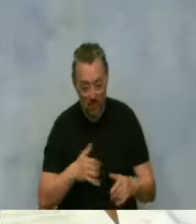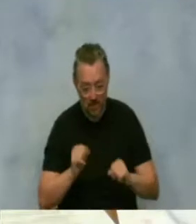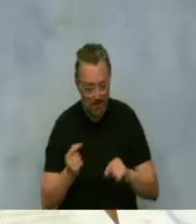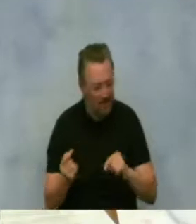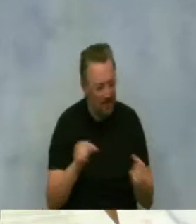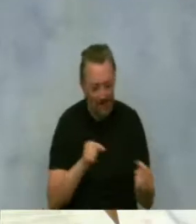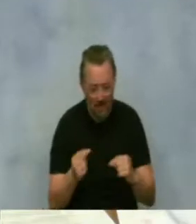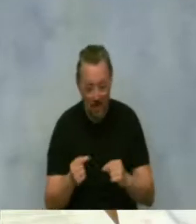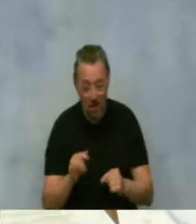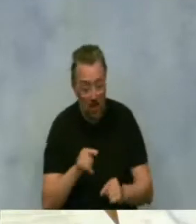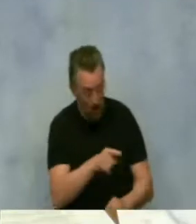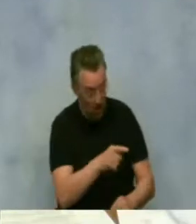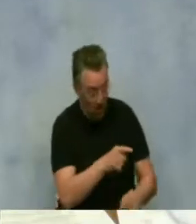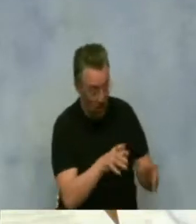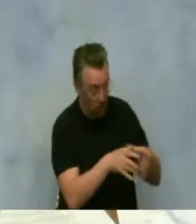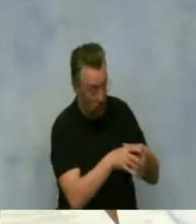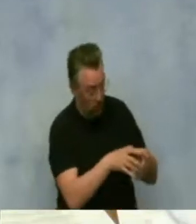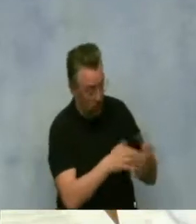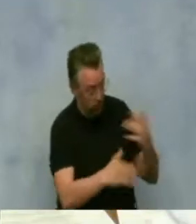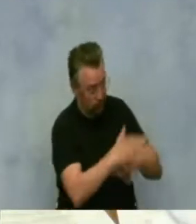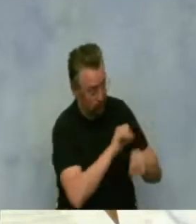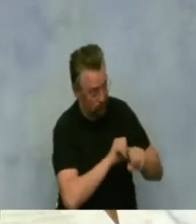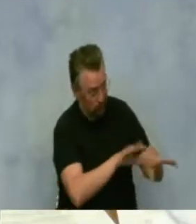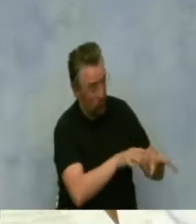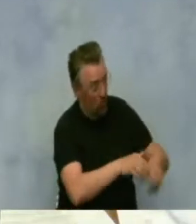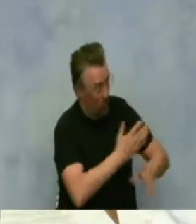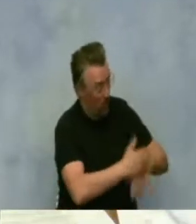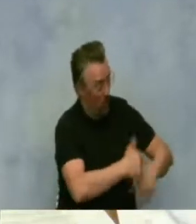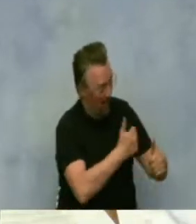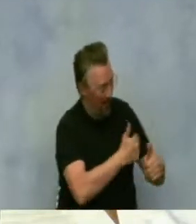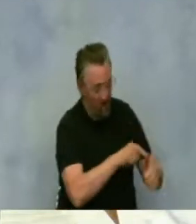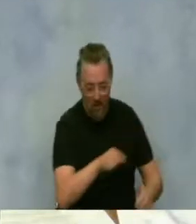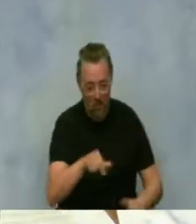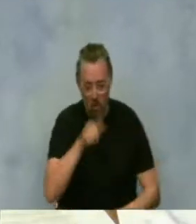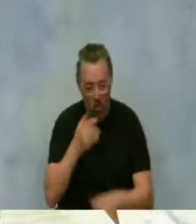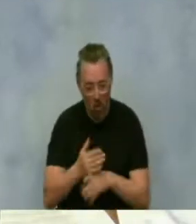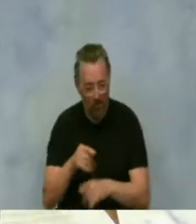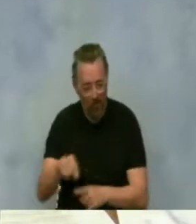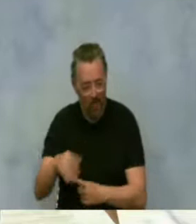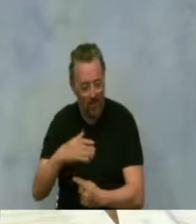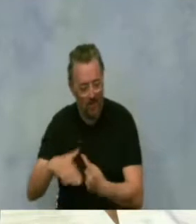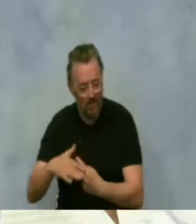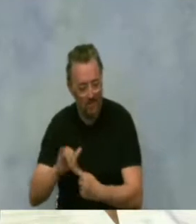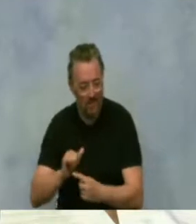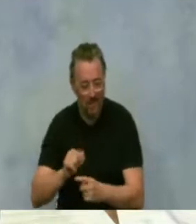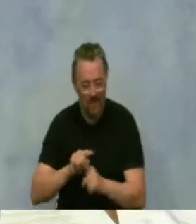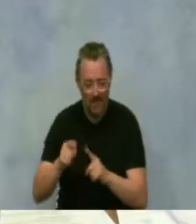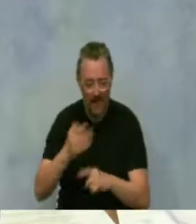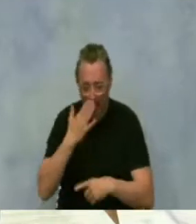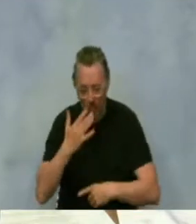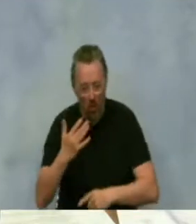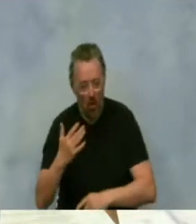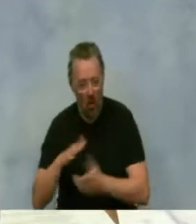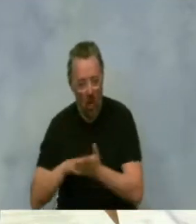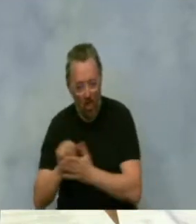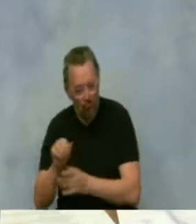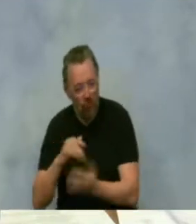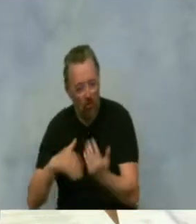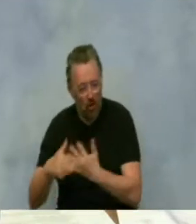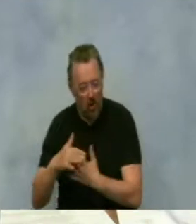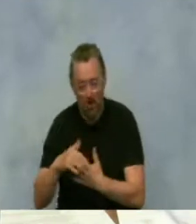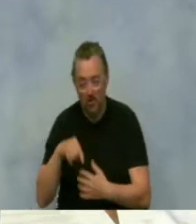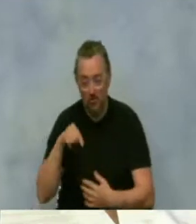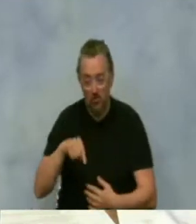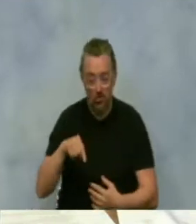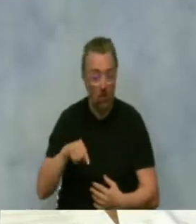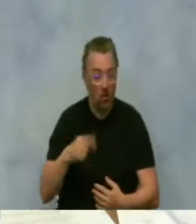might work for one group of people in whatever circumstances, one geographical area. And I think that's the motto I think we'd like to have is if you want to